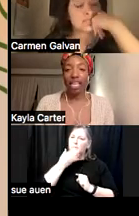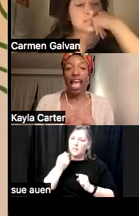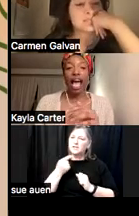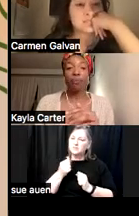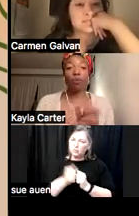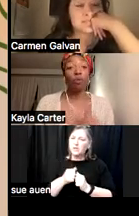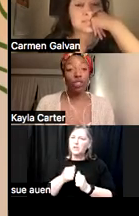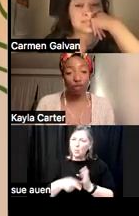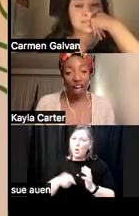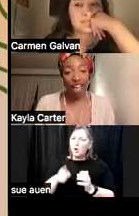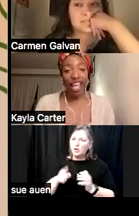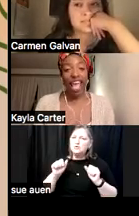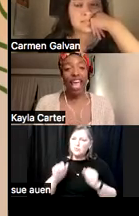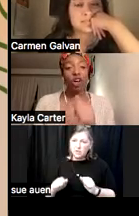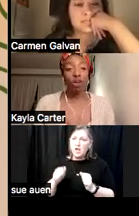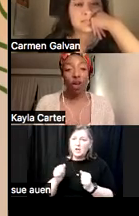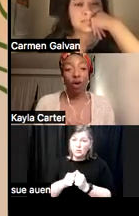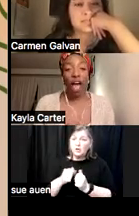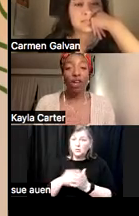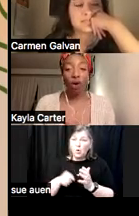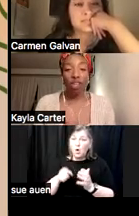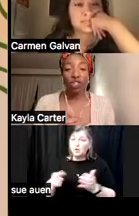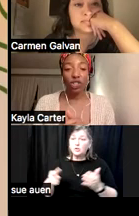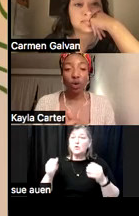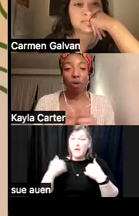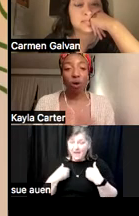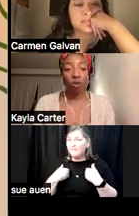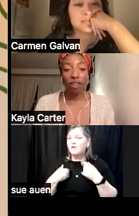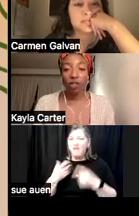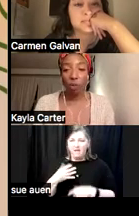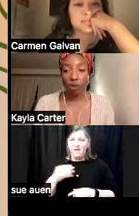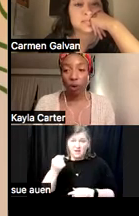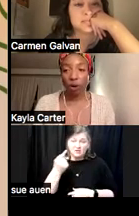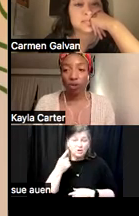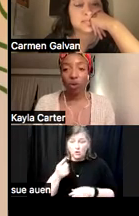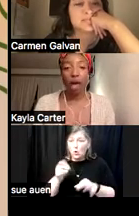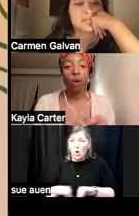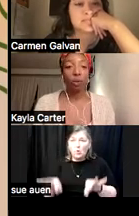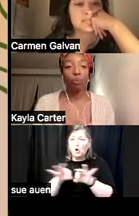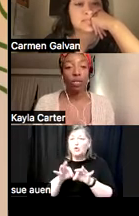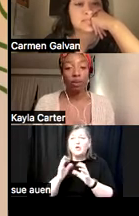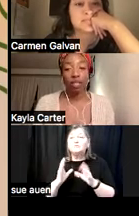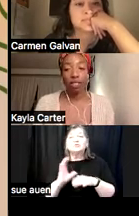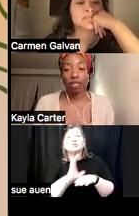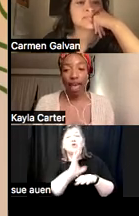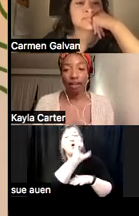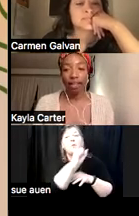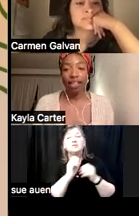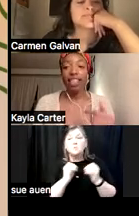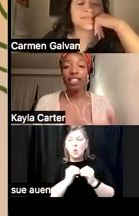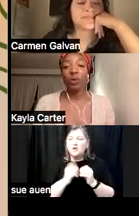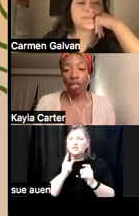can, with what you've got. And also, I know that you are worthy of so much more, so why don't we put something to